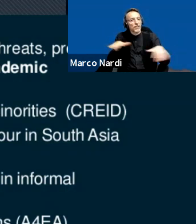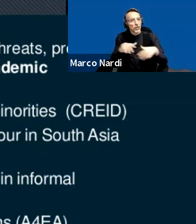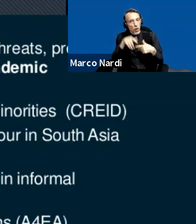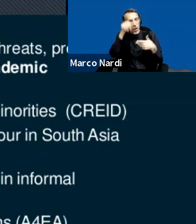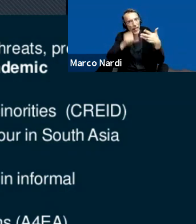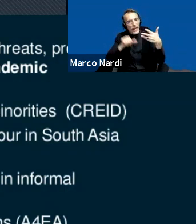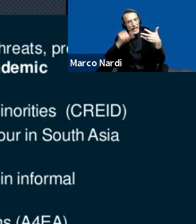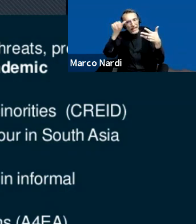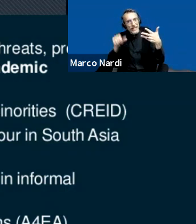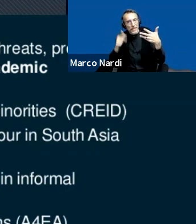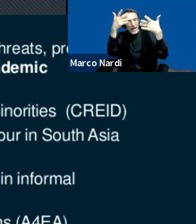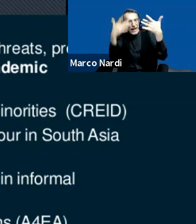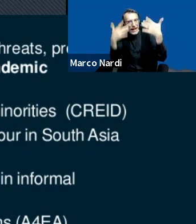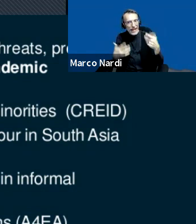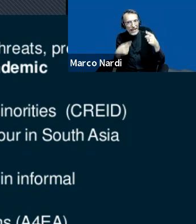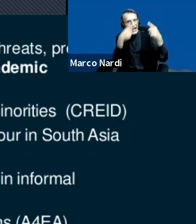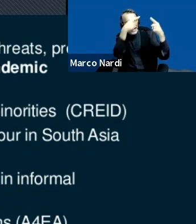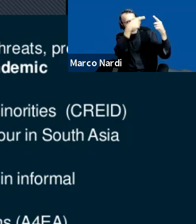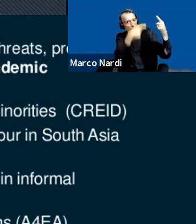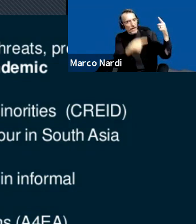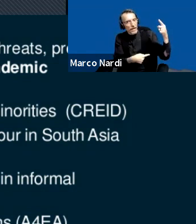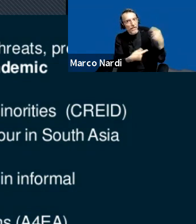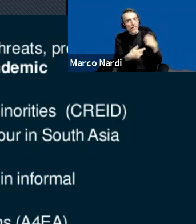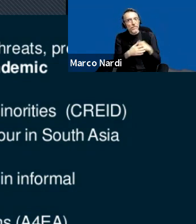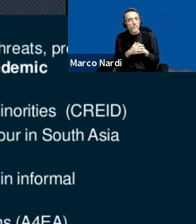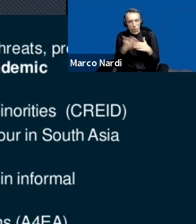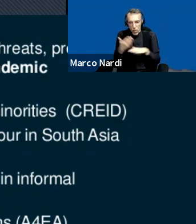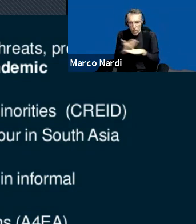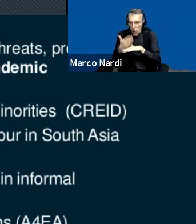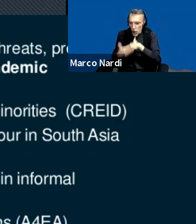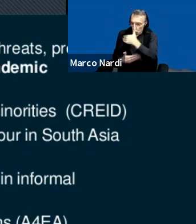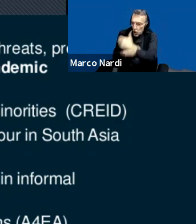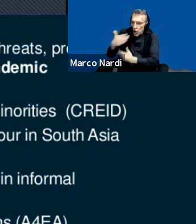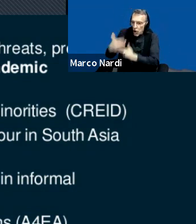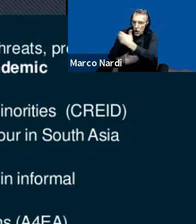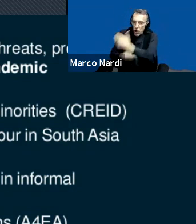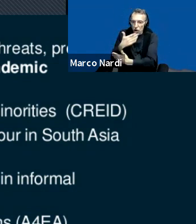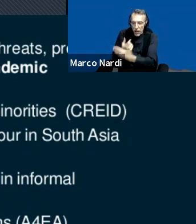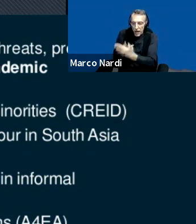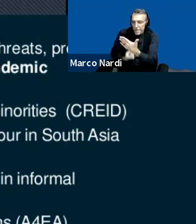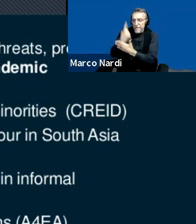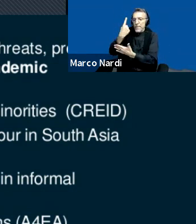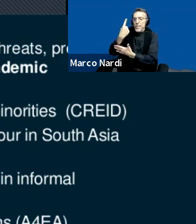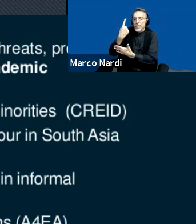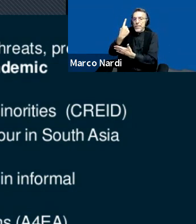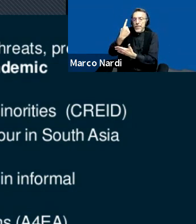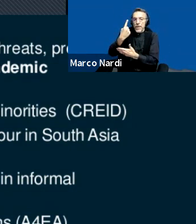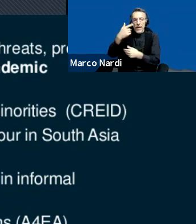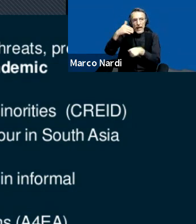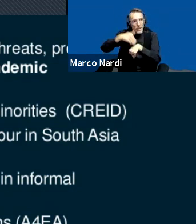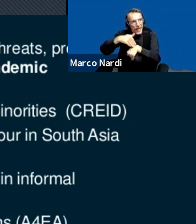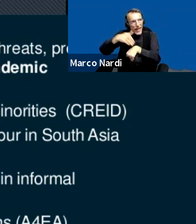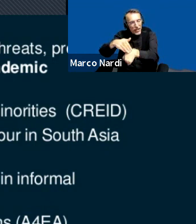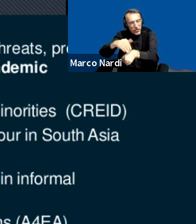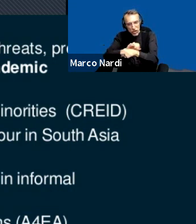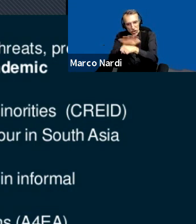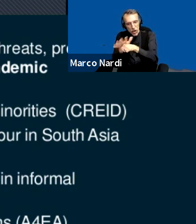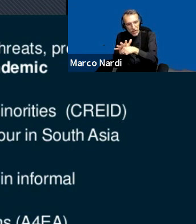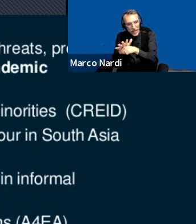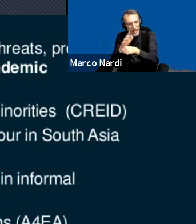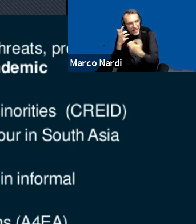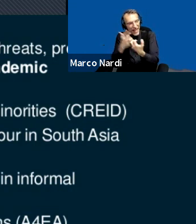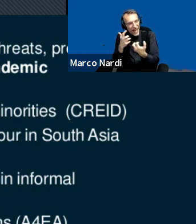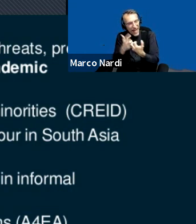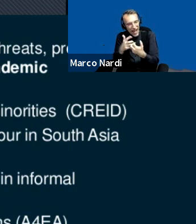them, bringing aspects of the work that was already going on to consider the implications of COVID